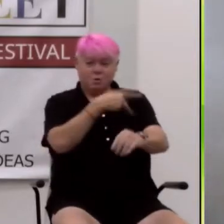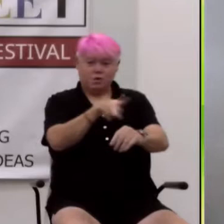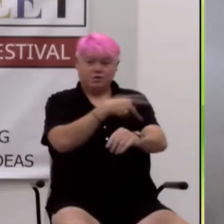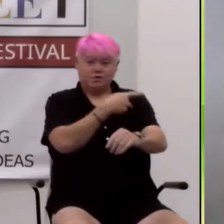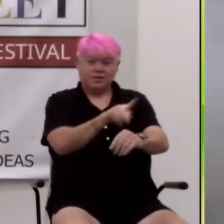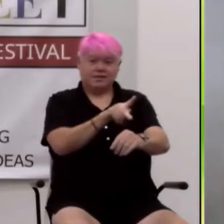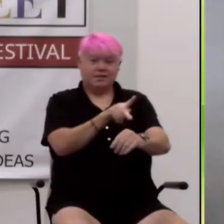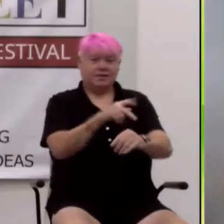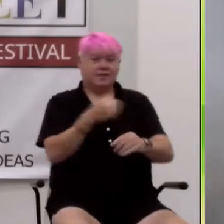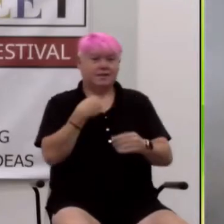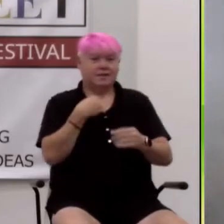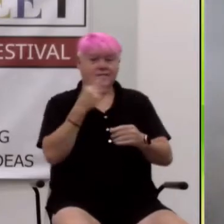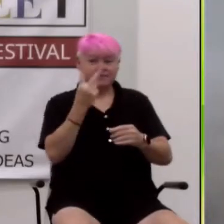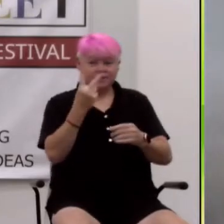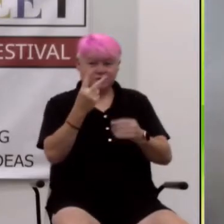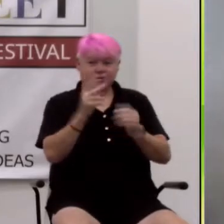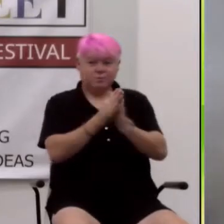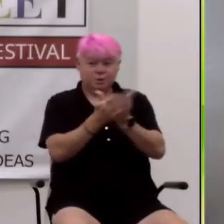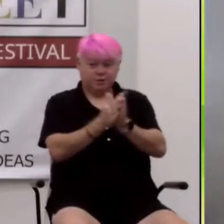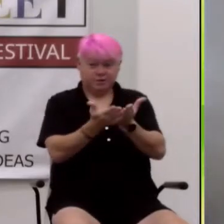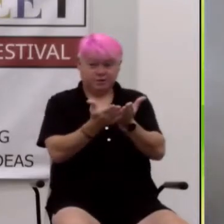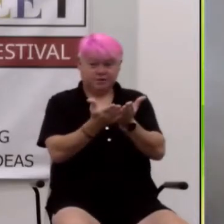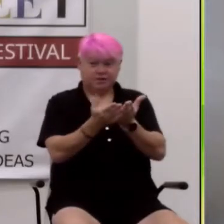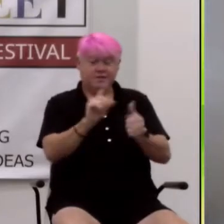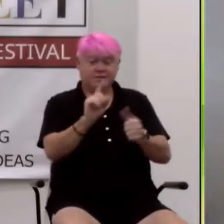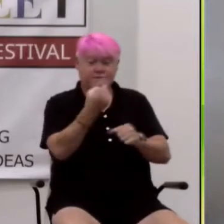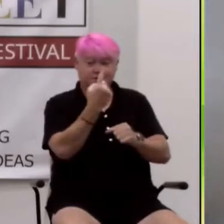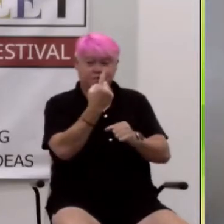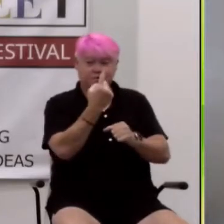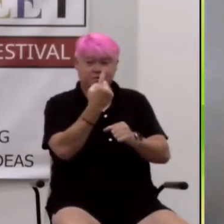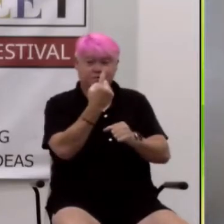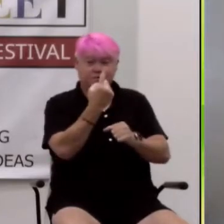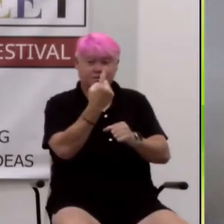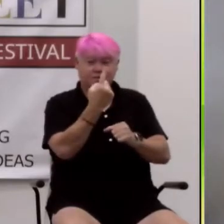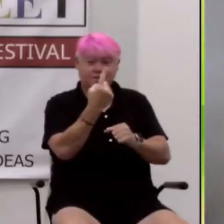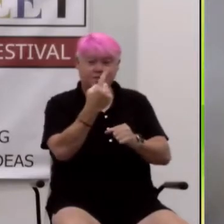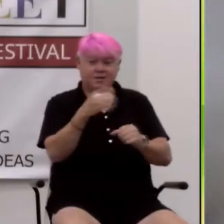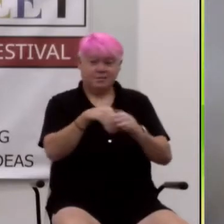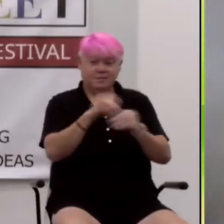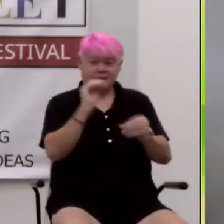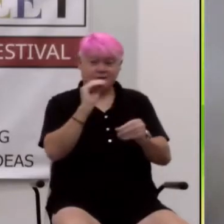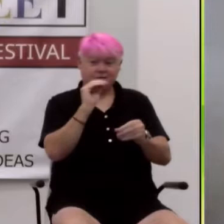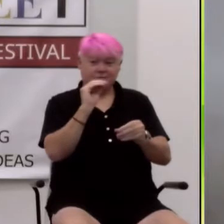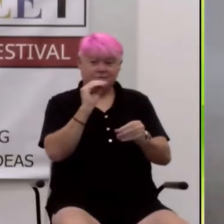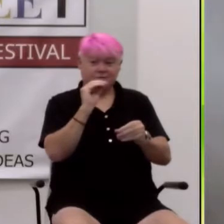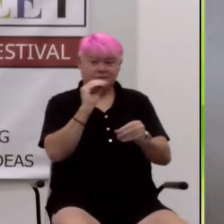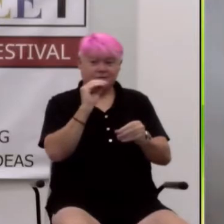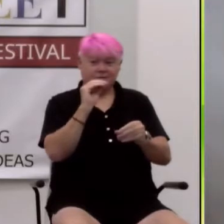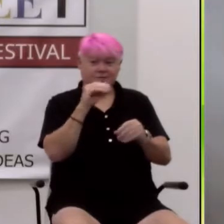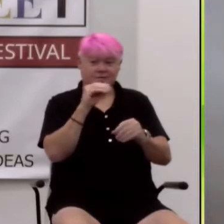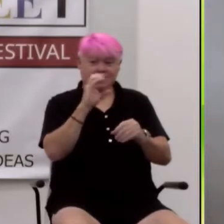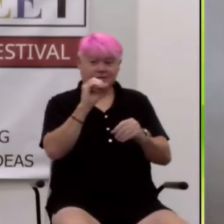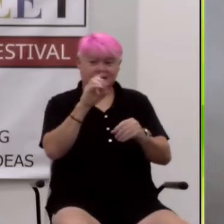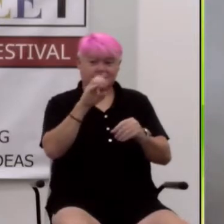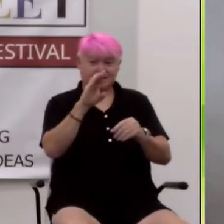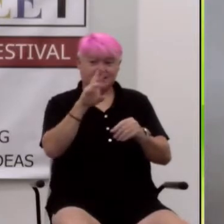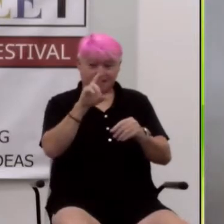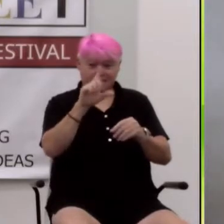2 novels. I've written 2 novels. The first one came out quite a while ago, and it was called The Outlander.